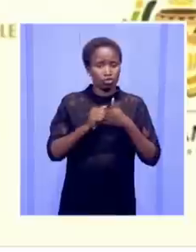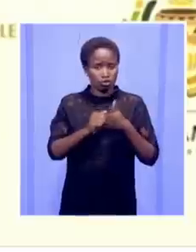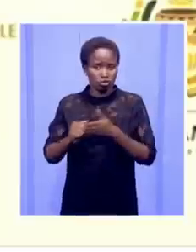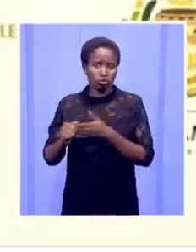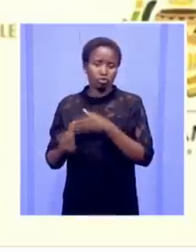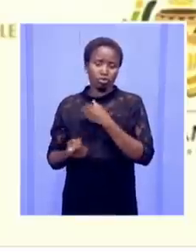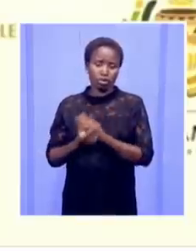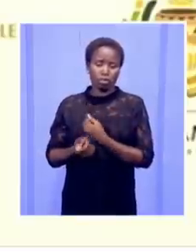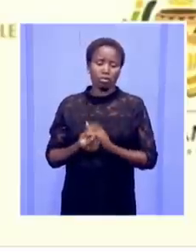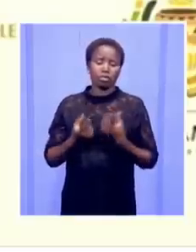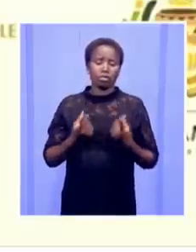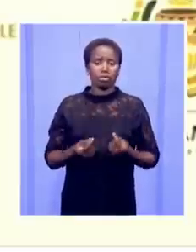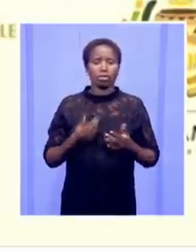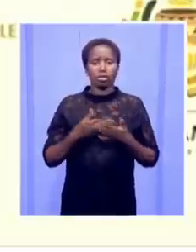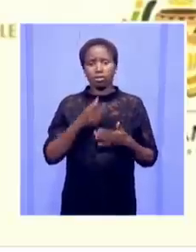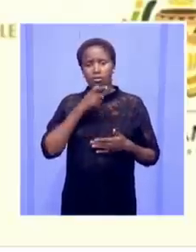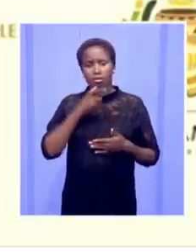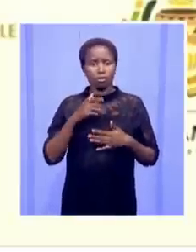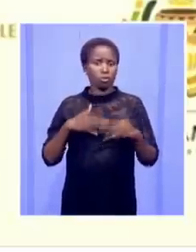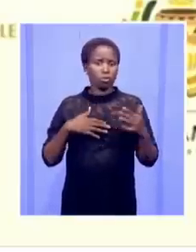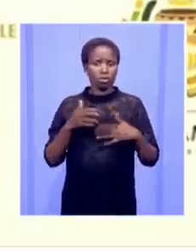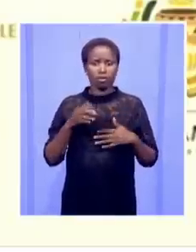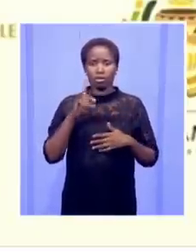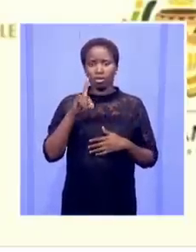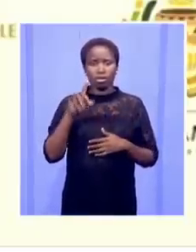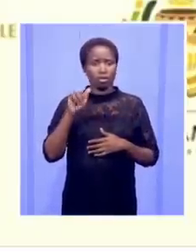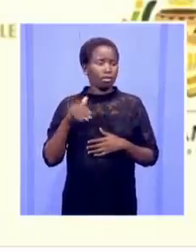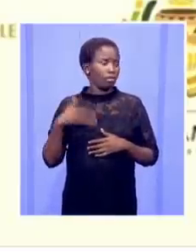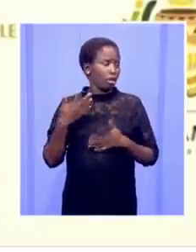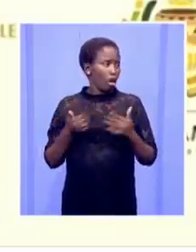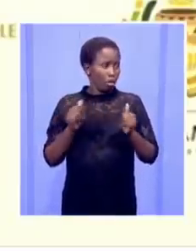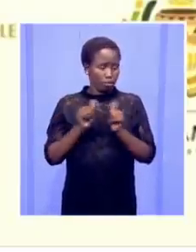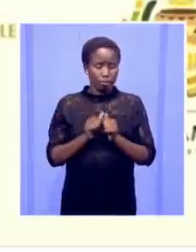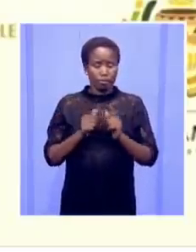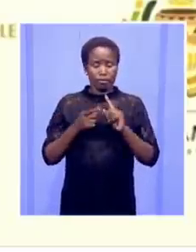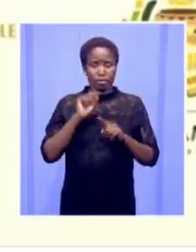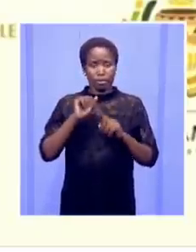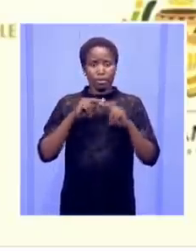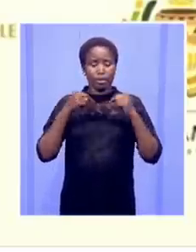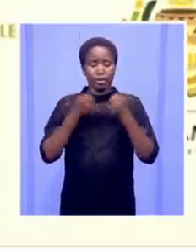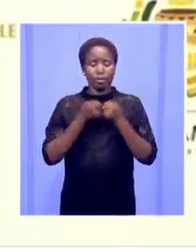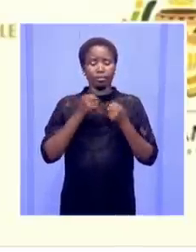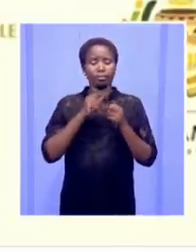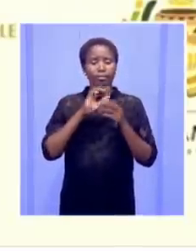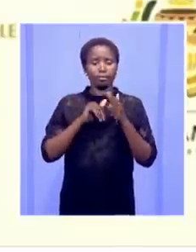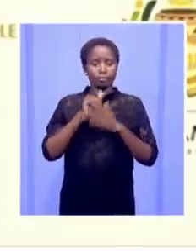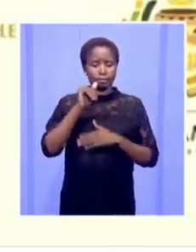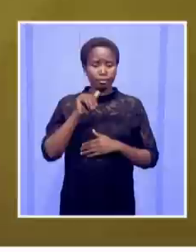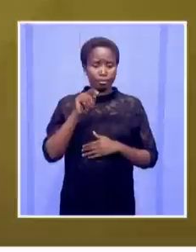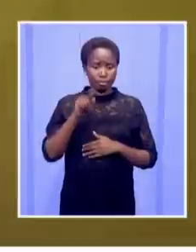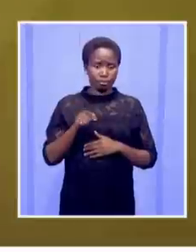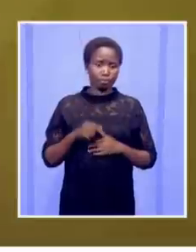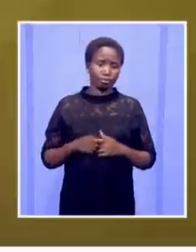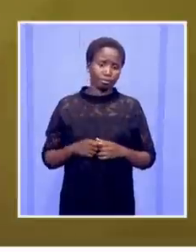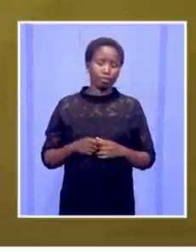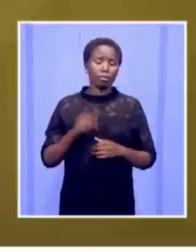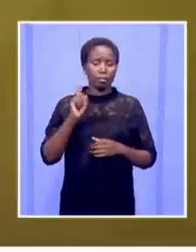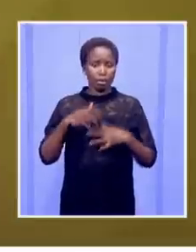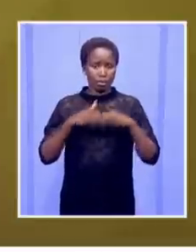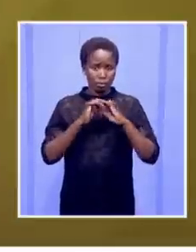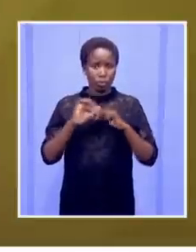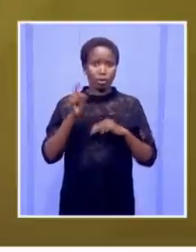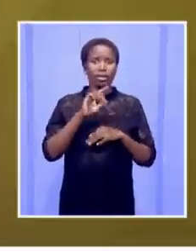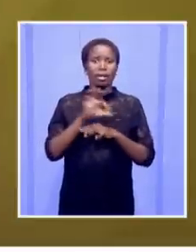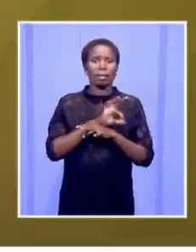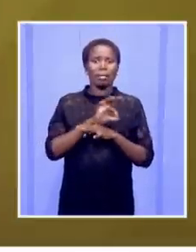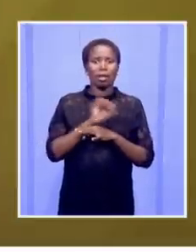on whatever the DA is saying in terms of what must happen with national elections. The EFF will come up with a concise plan of action after its